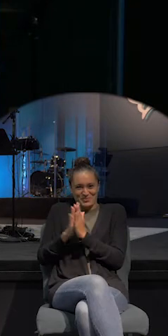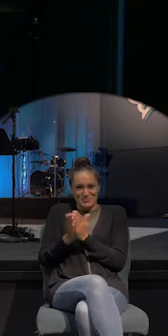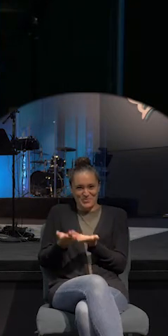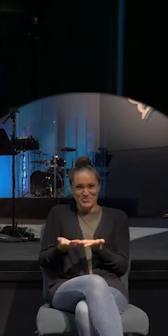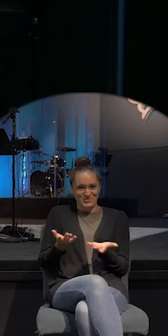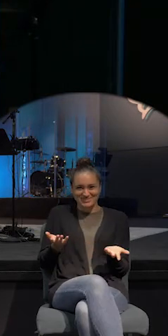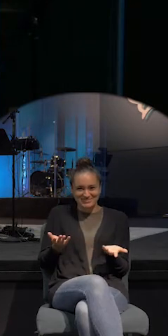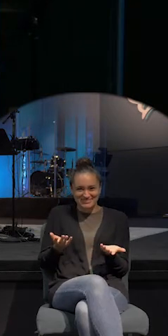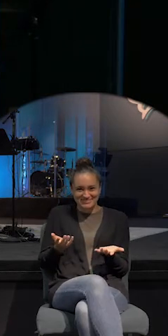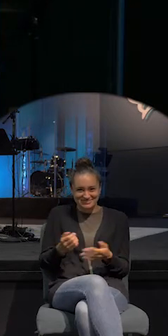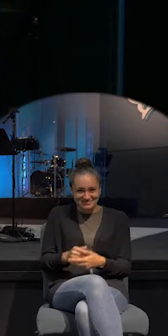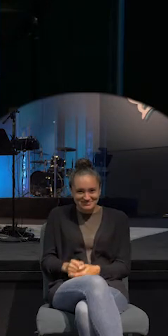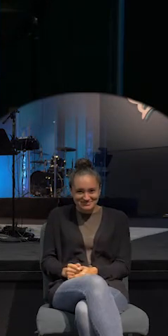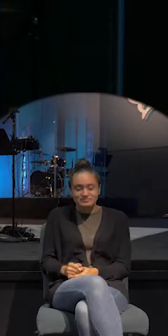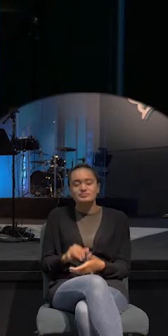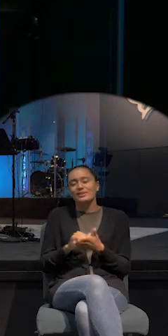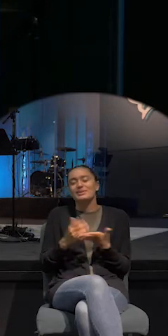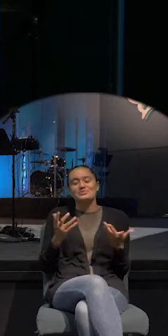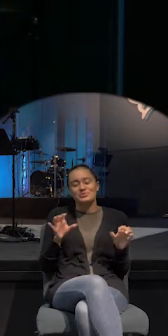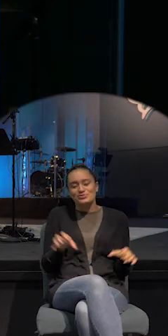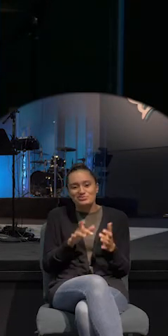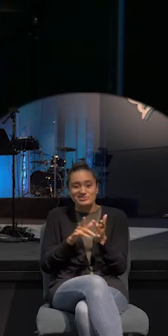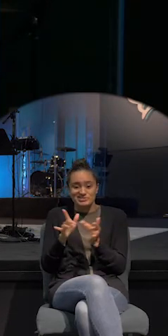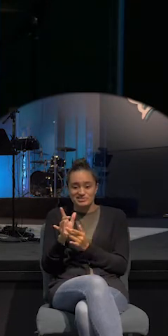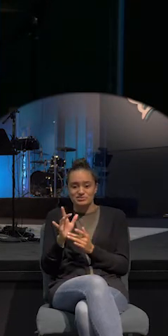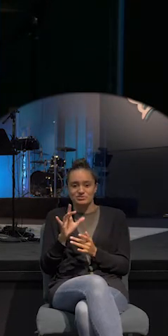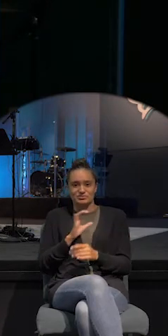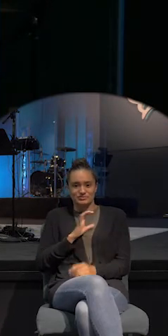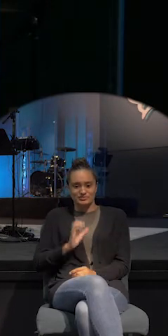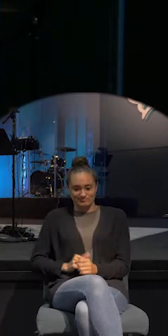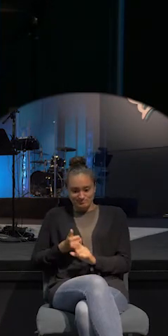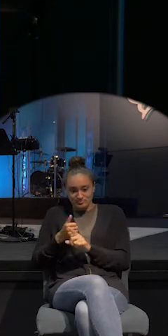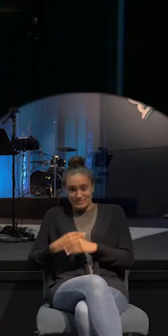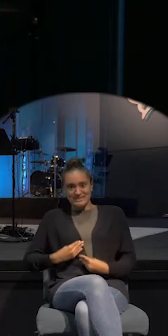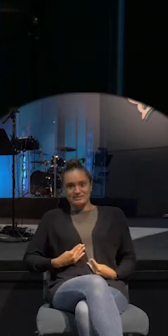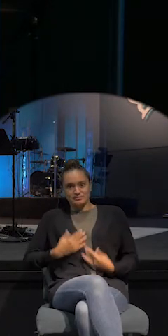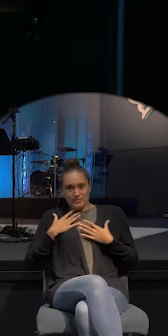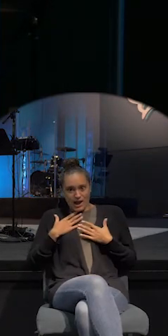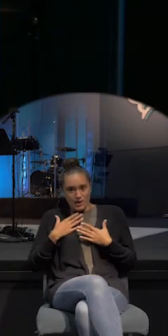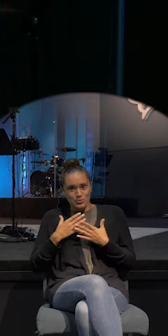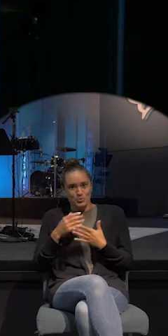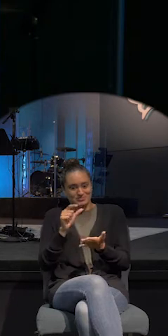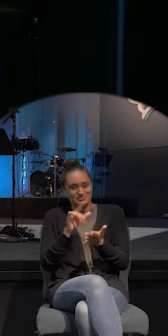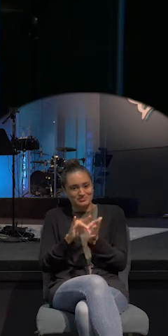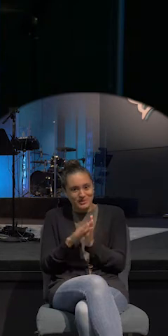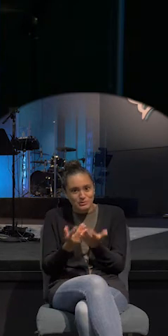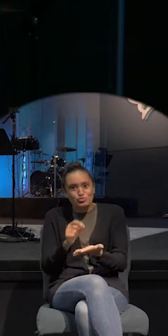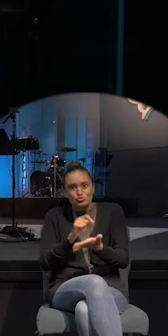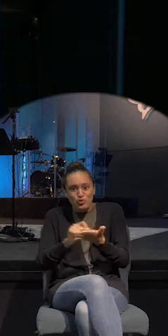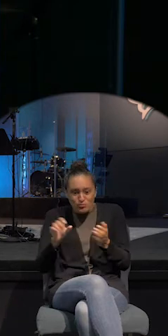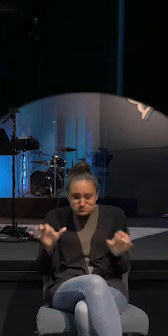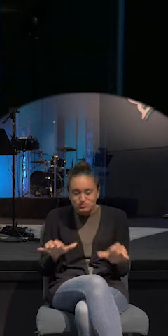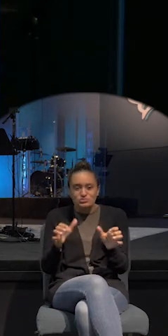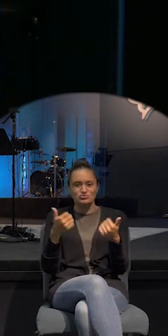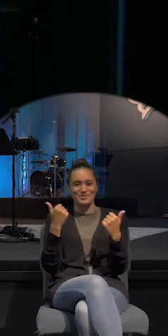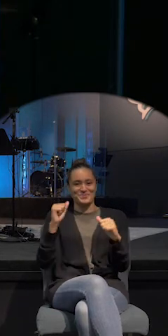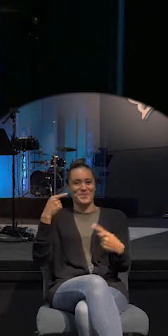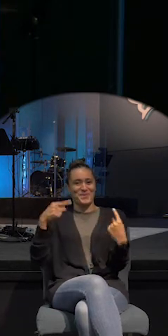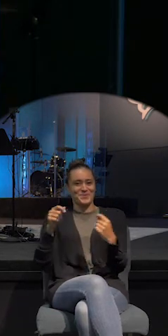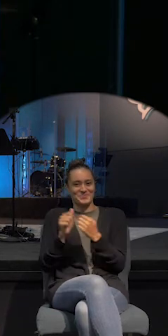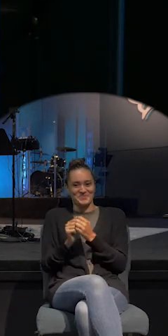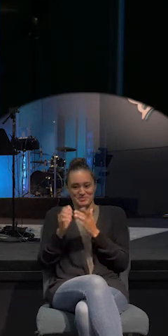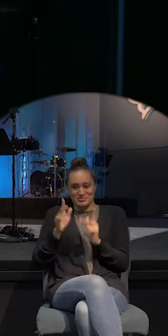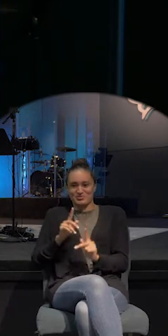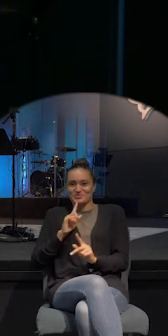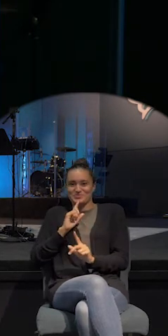it." And that's what they're doing. Jesus Christ is the inspirer of the Scripture. And they're trying to argue with the one who gave the